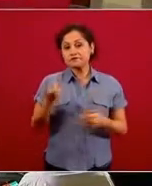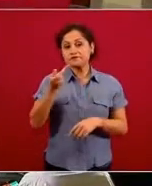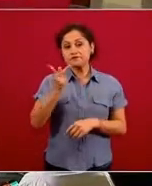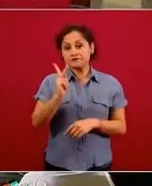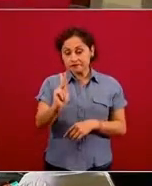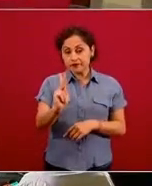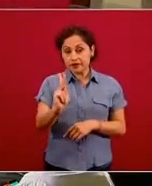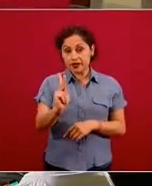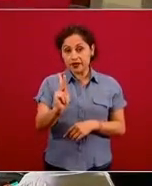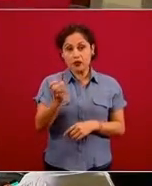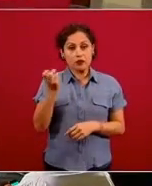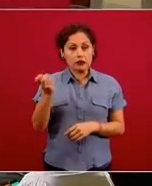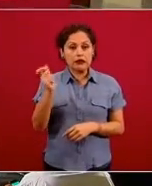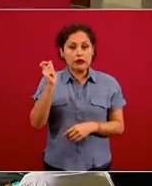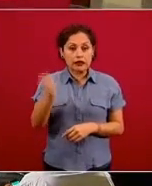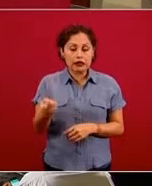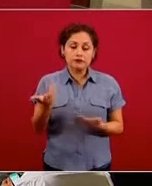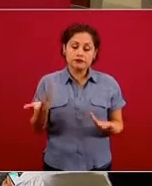recovered,